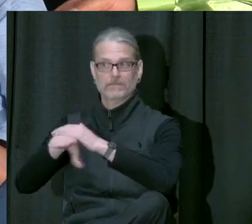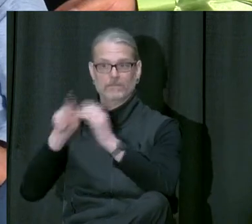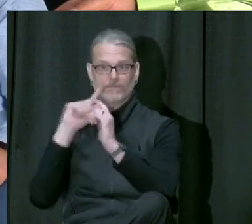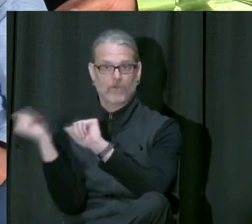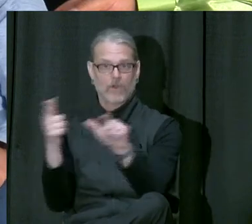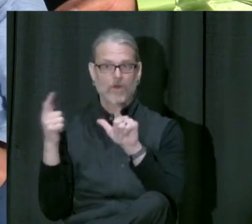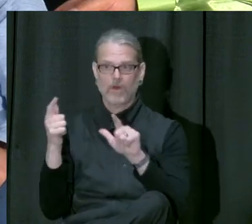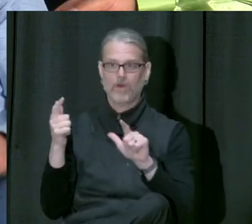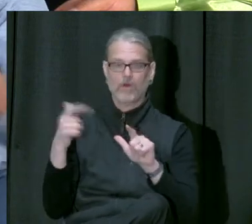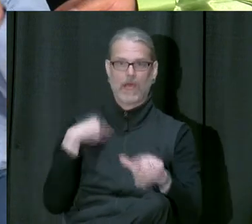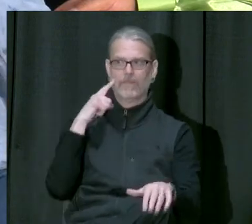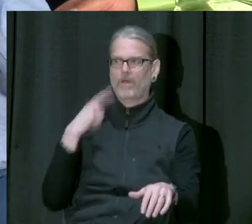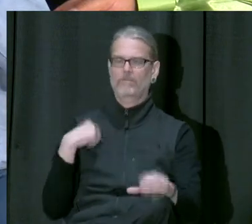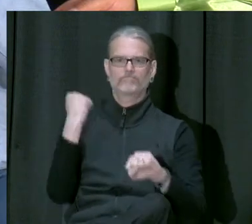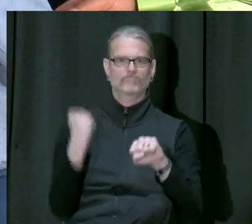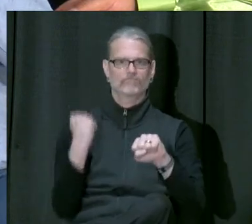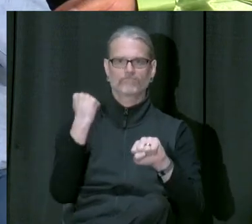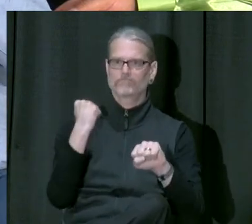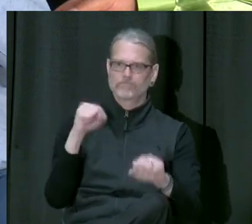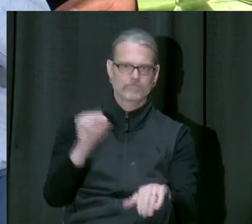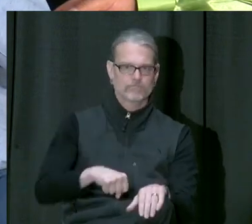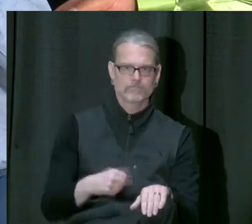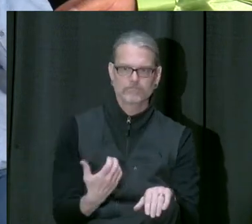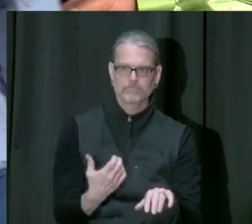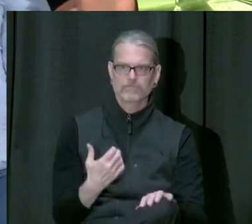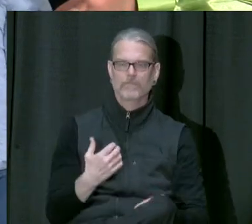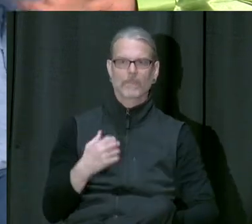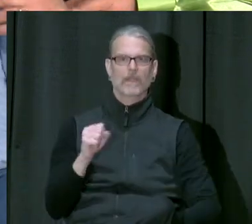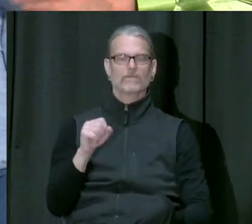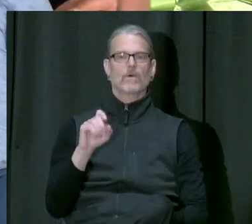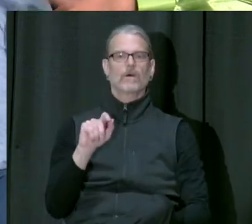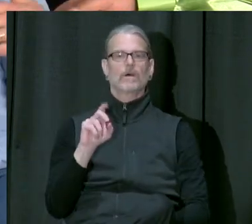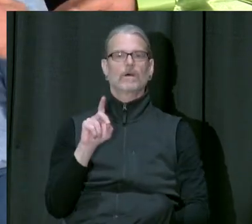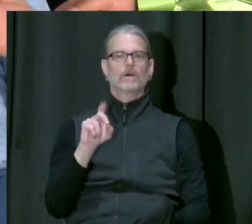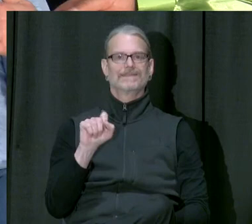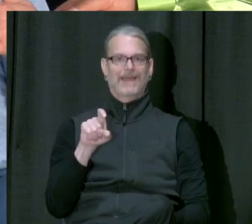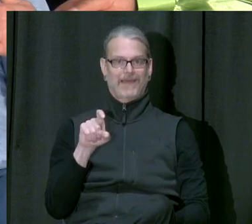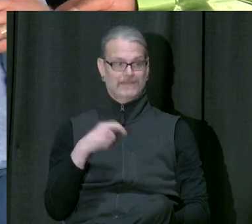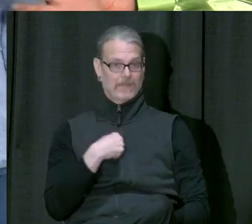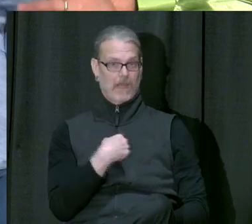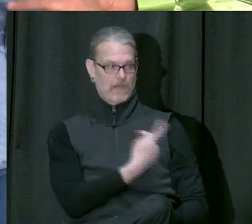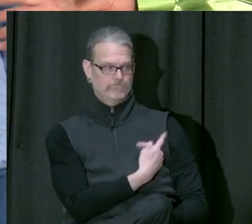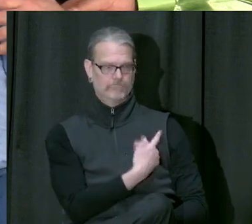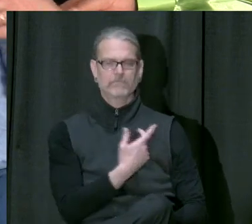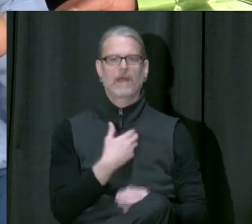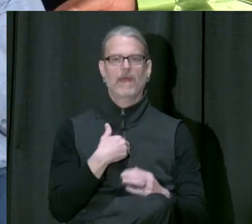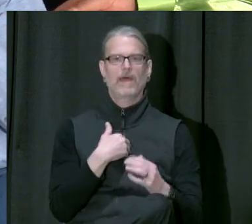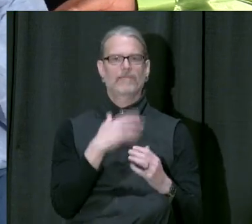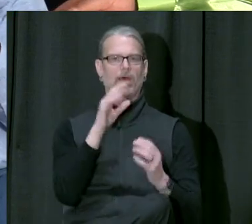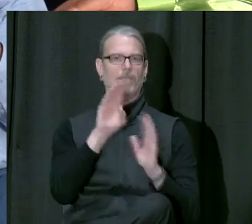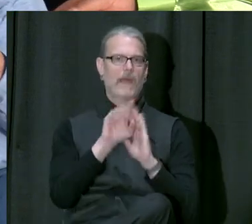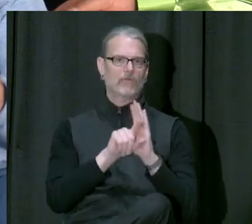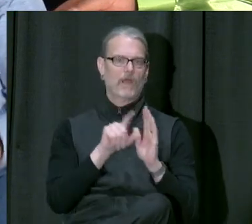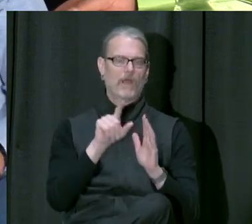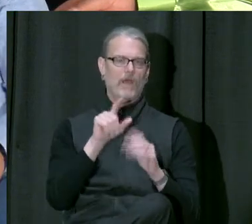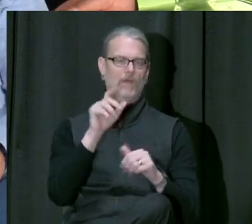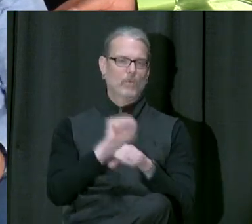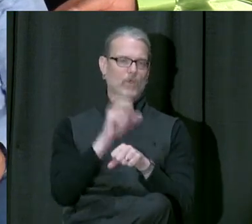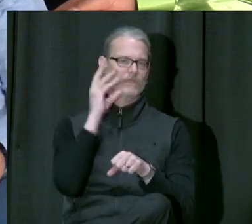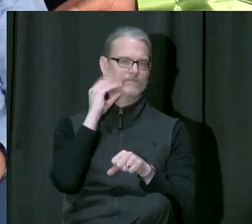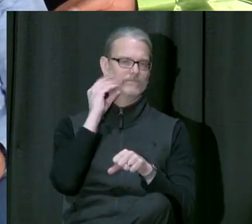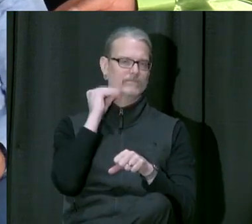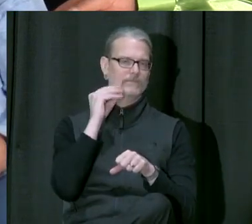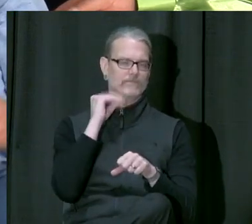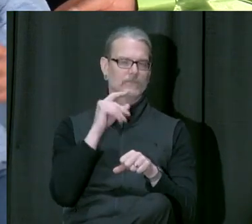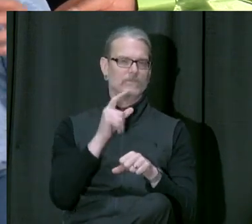it was just a home run for me, and so. So Dax and I, we both have a print background, a document background, and